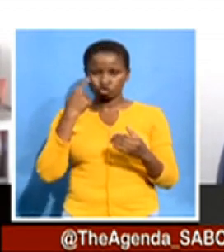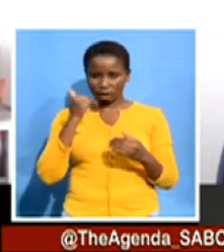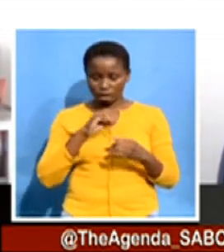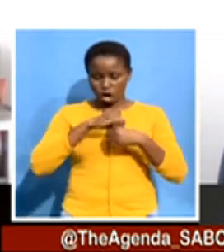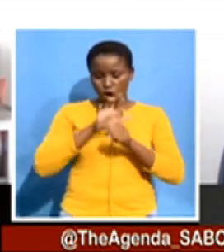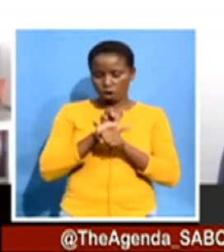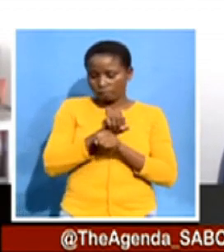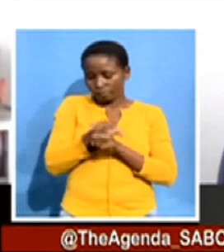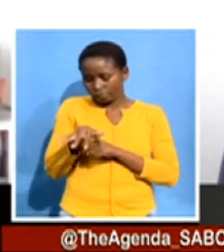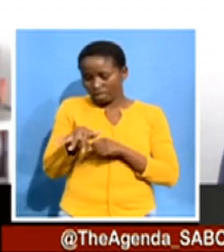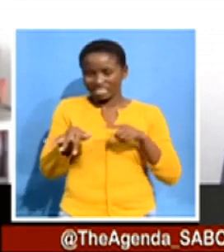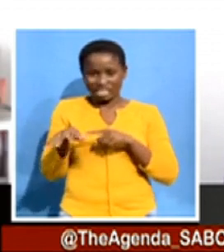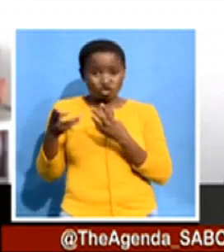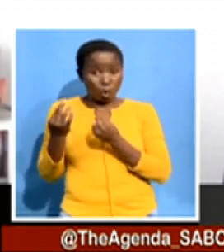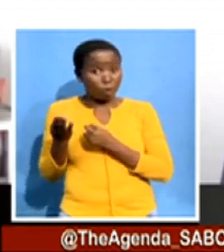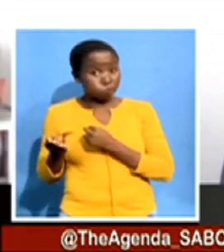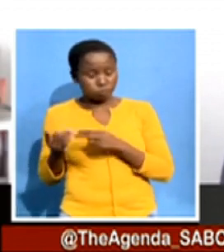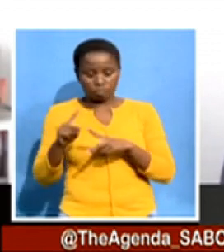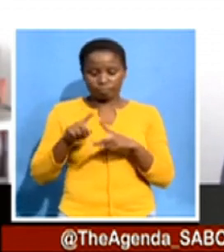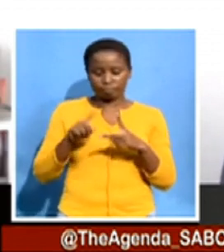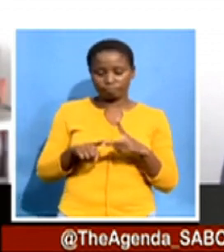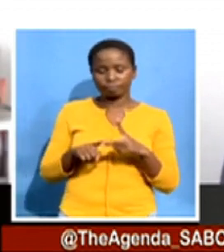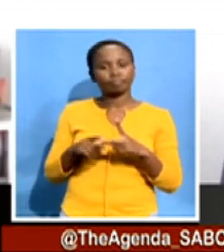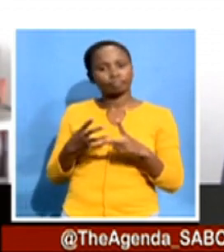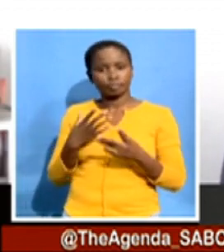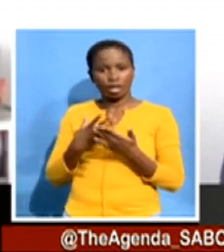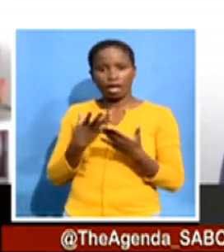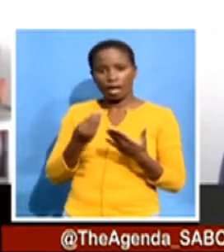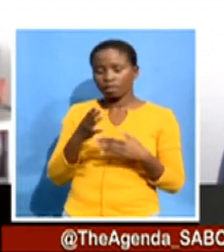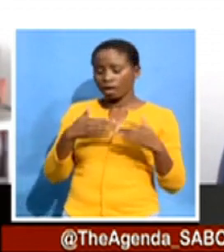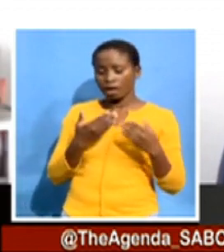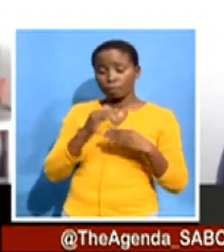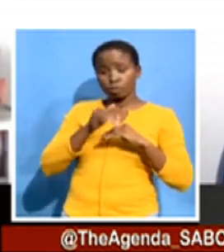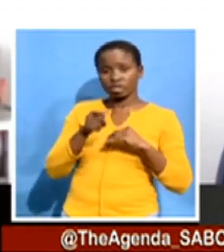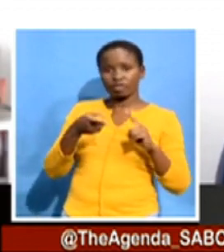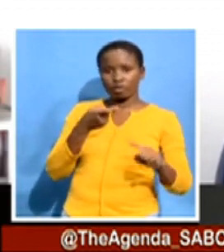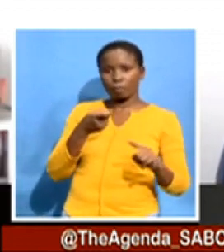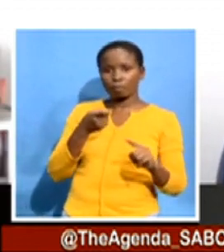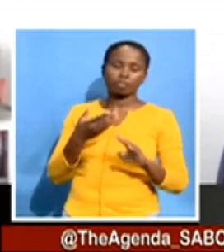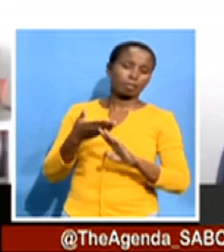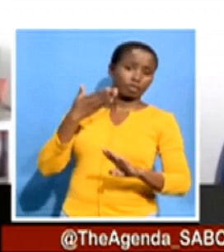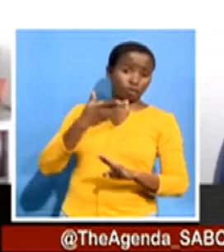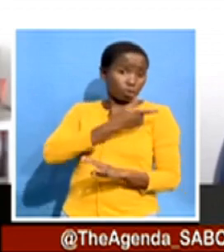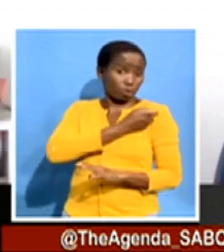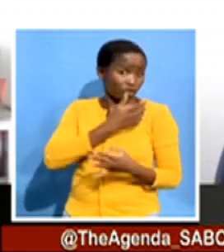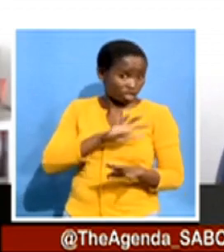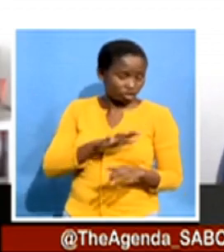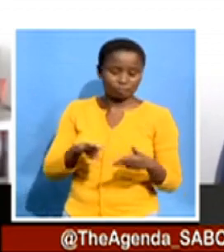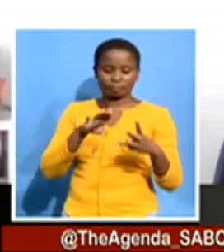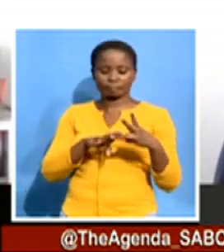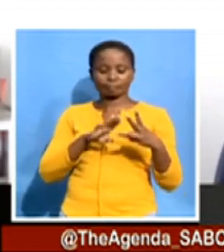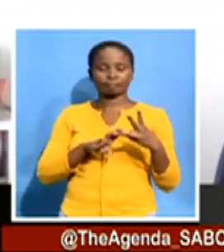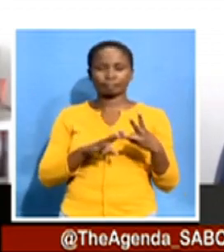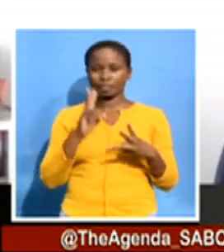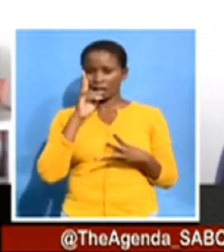because of the antibodies people have from the previous infections, whether the movement and the behaviors will be relaxed